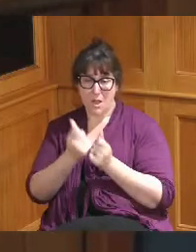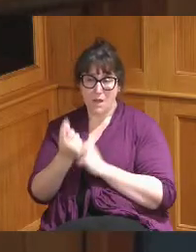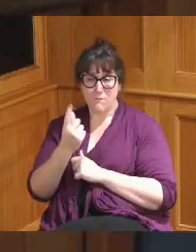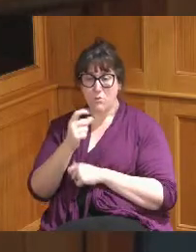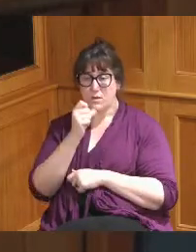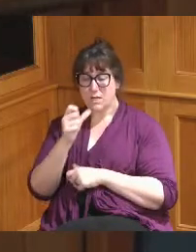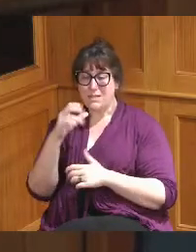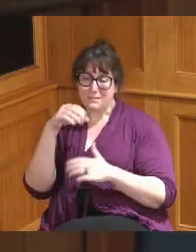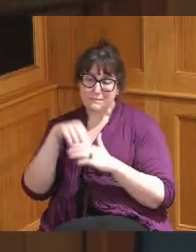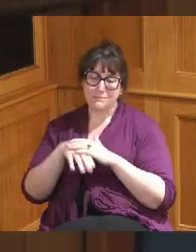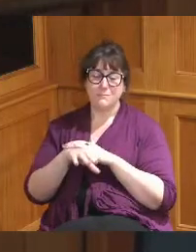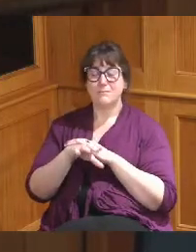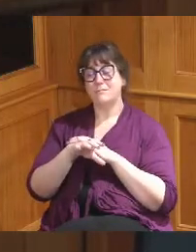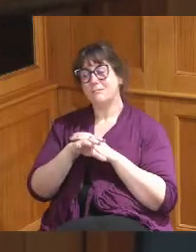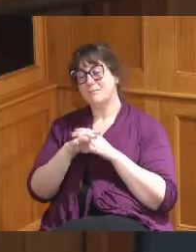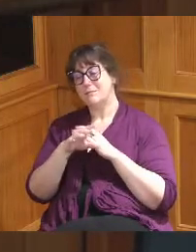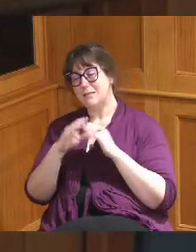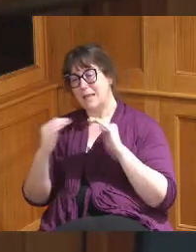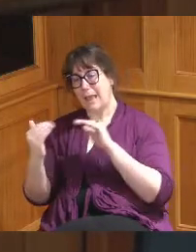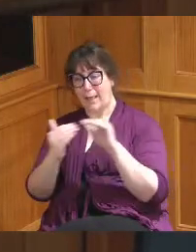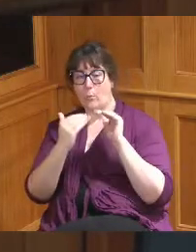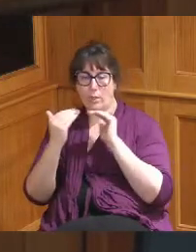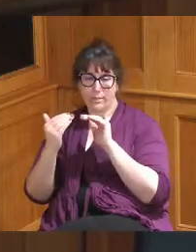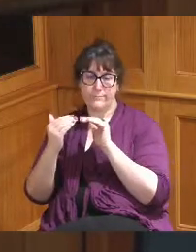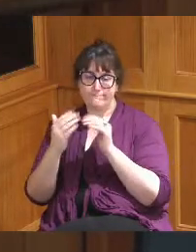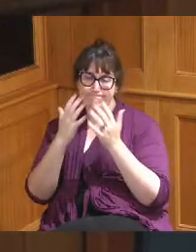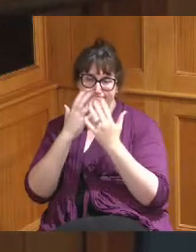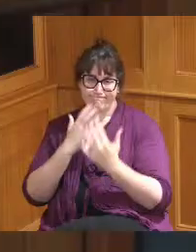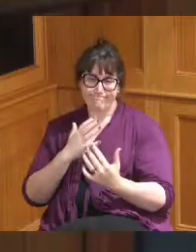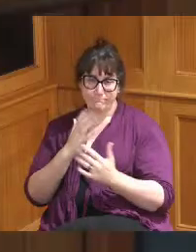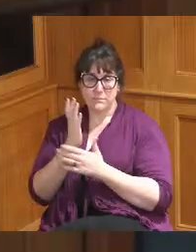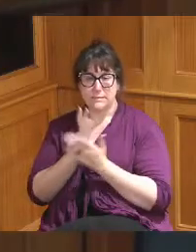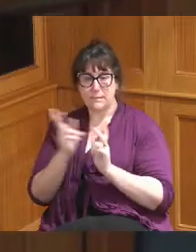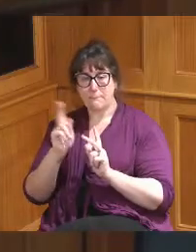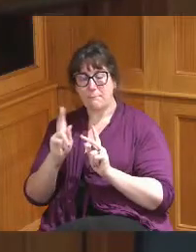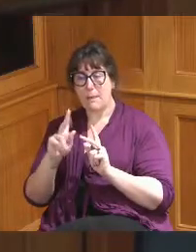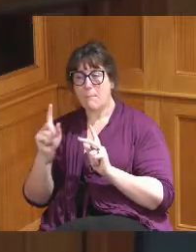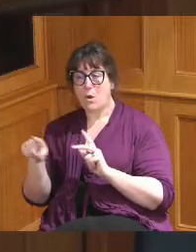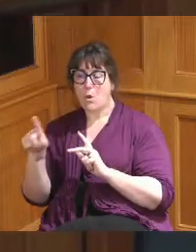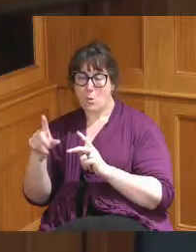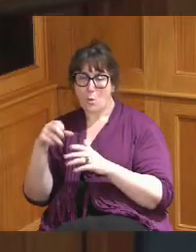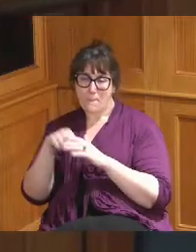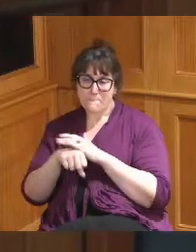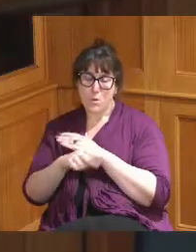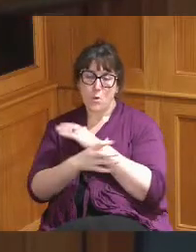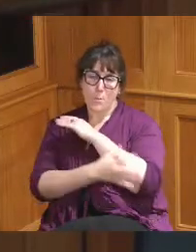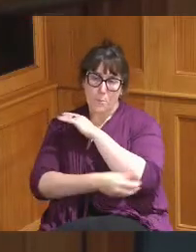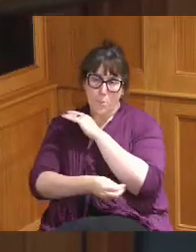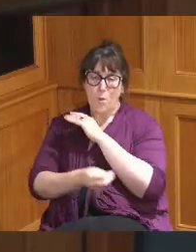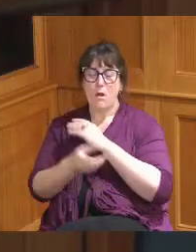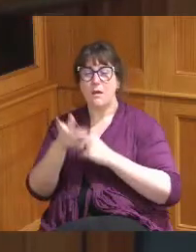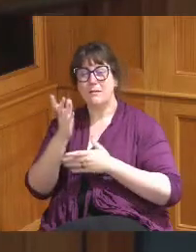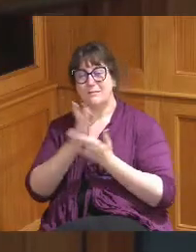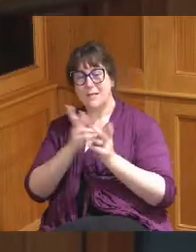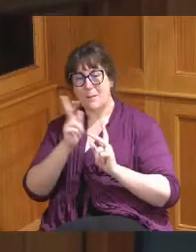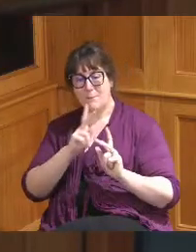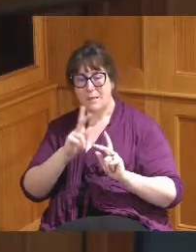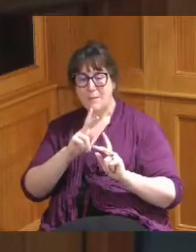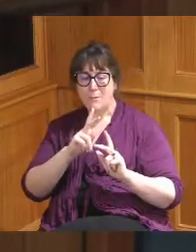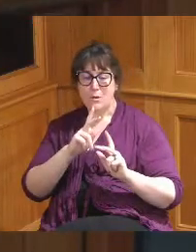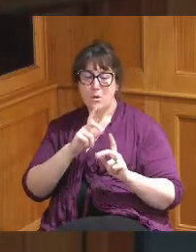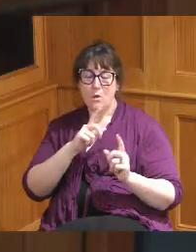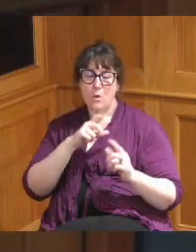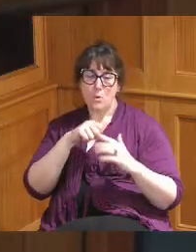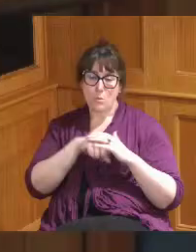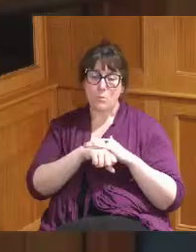world equally, unfortunately. Some people come in and they're born to poverty. Some people come in and they're not born